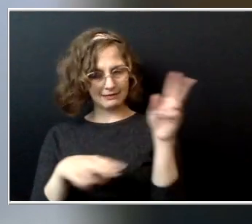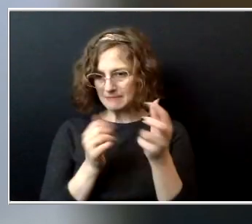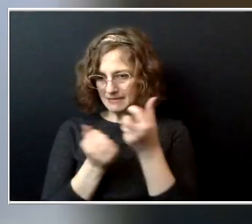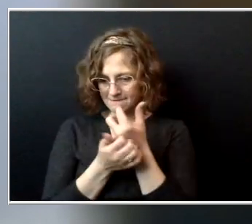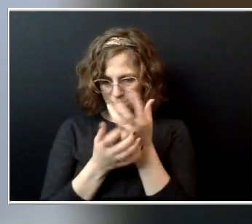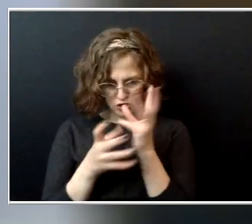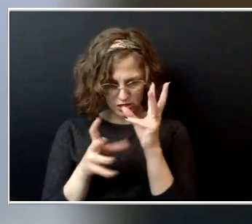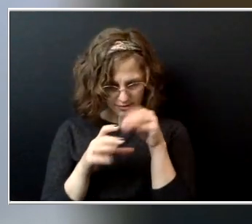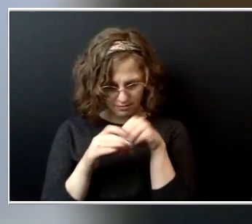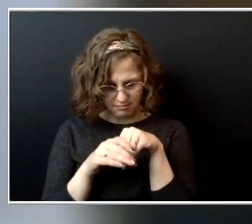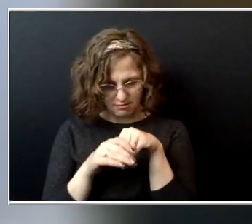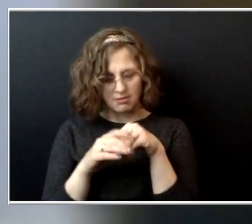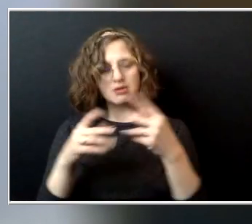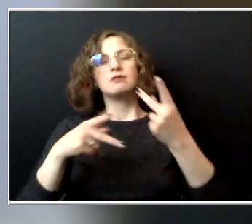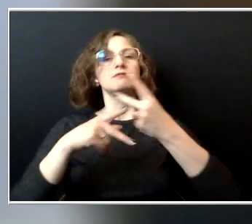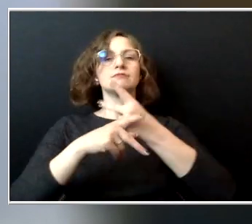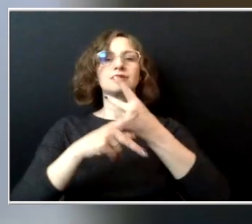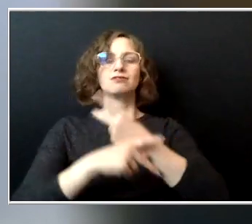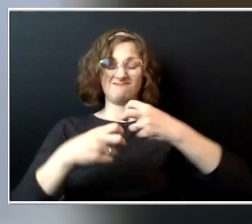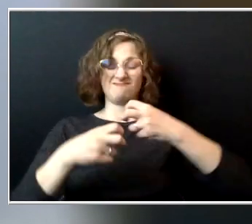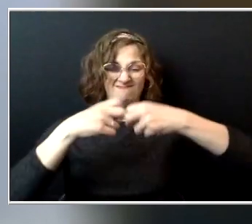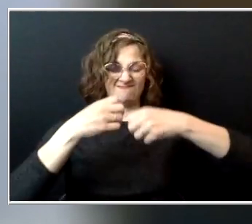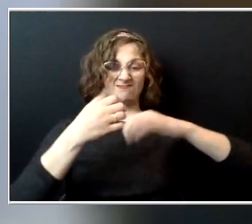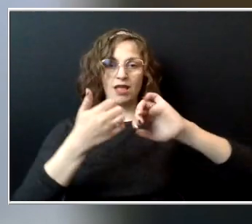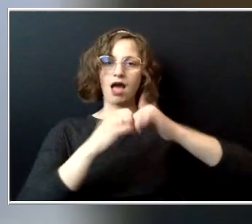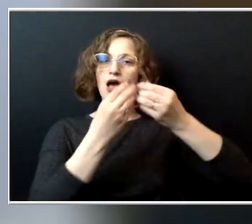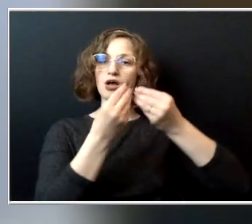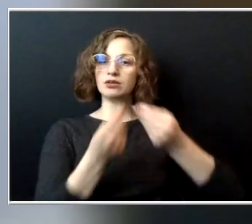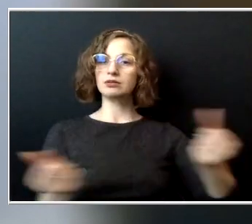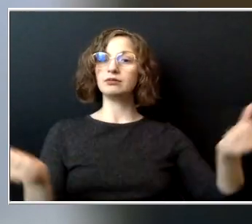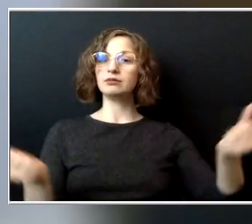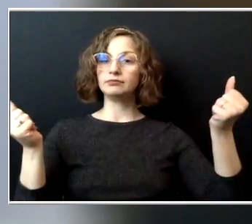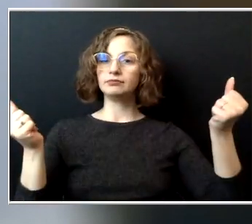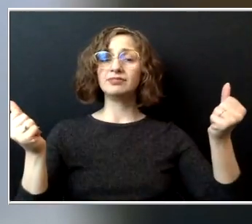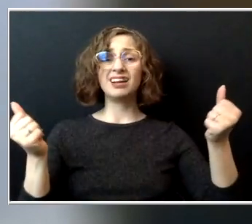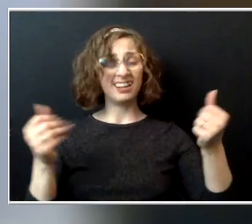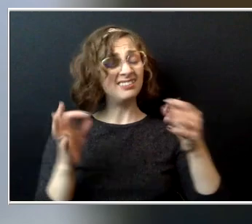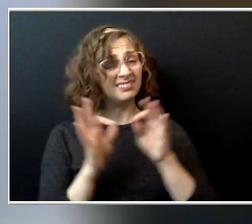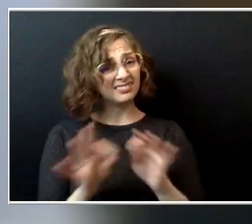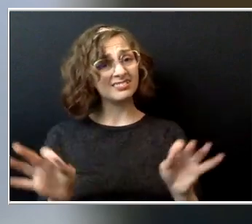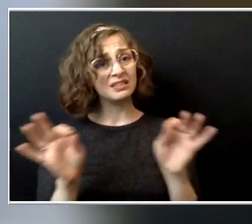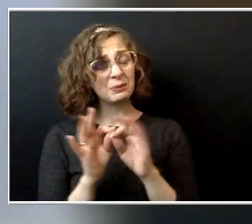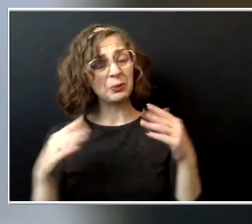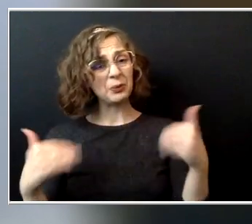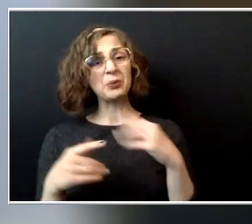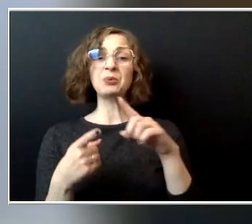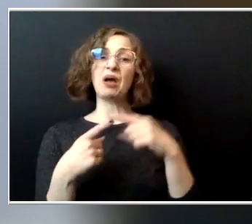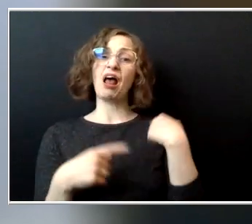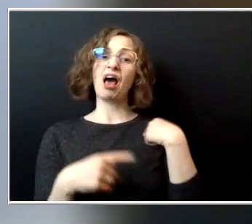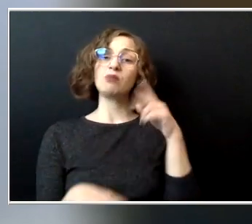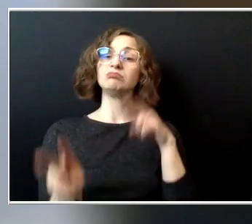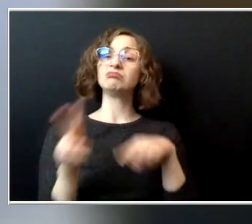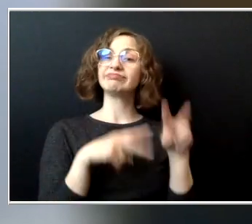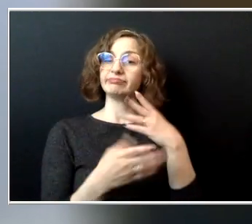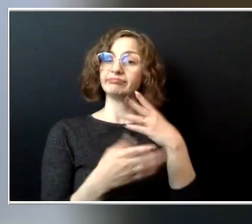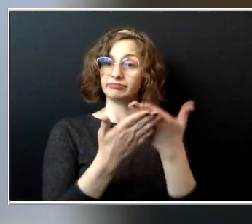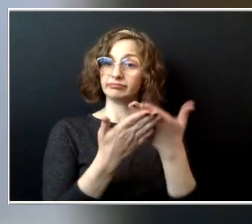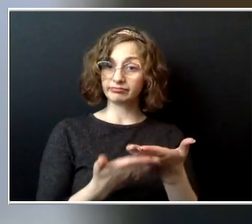together to solve this problem. It's a huge deal. When I was looking at the data,